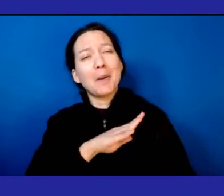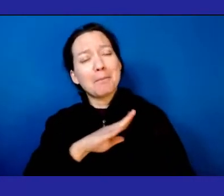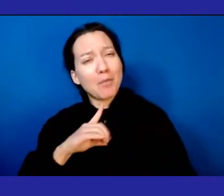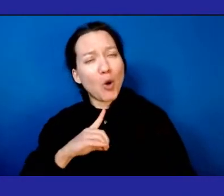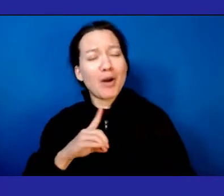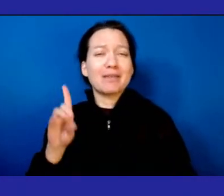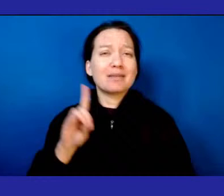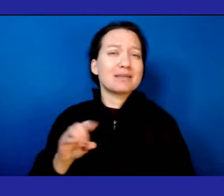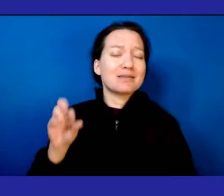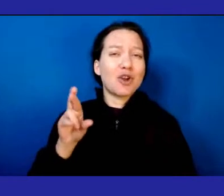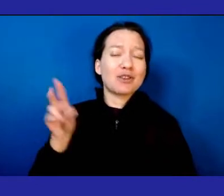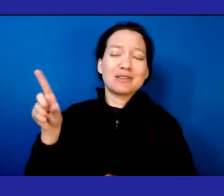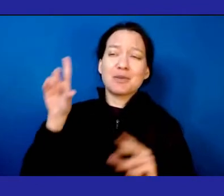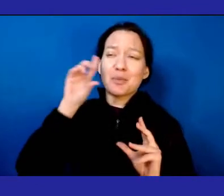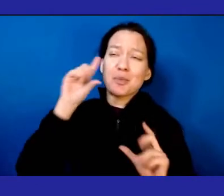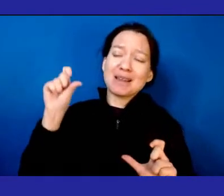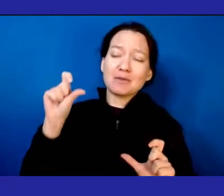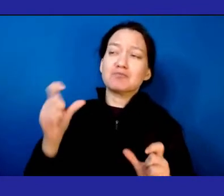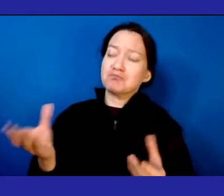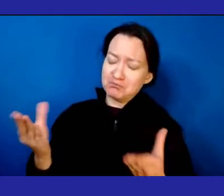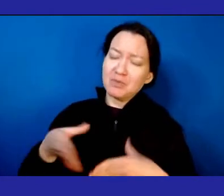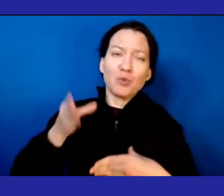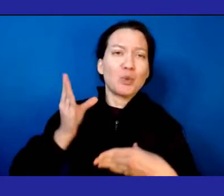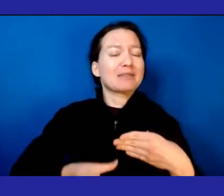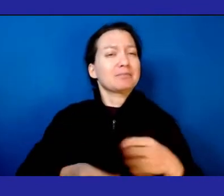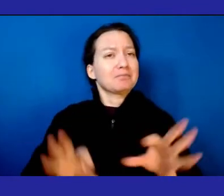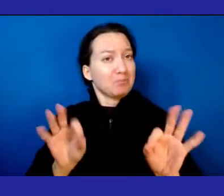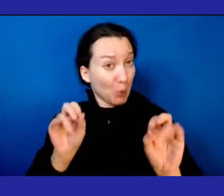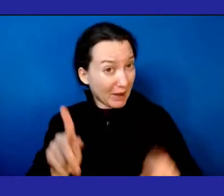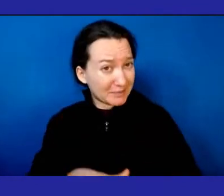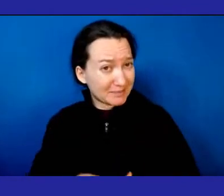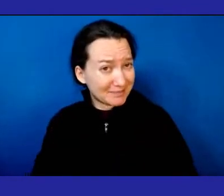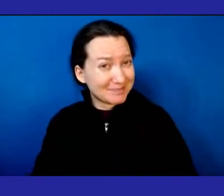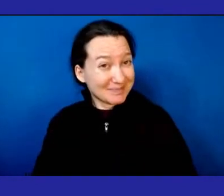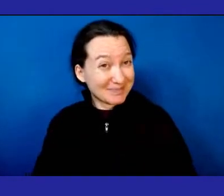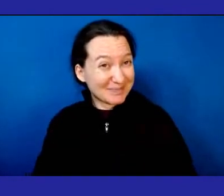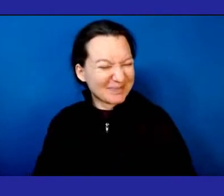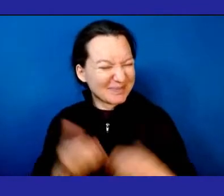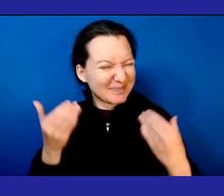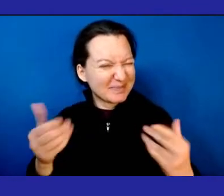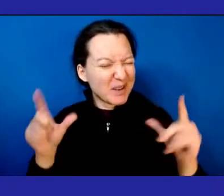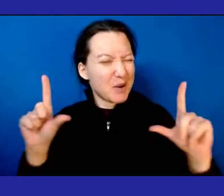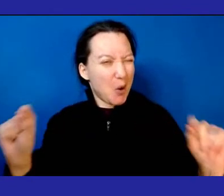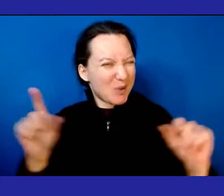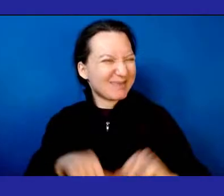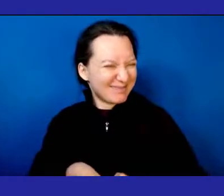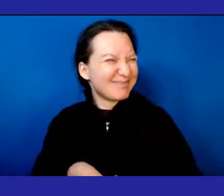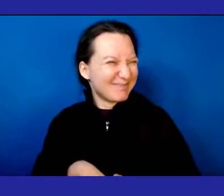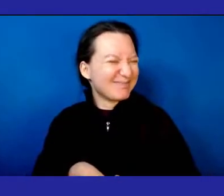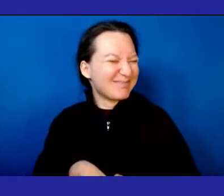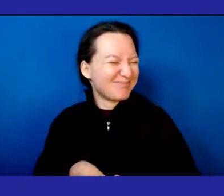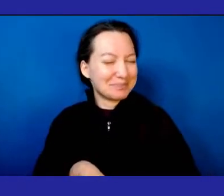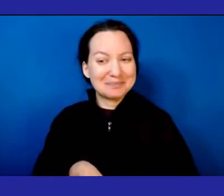is our president. So let's get it done. Okay? Let's go.